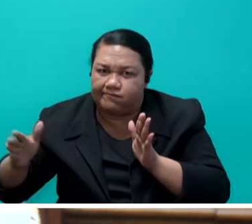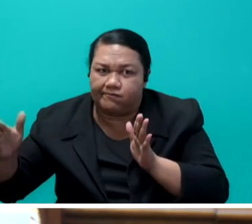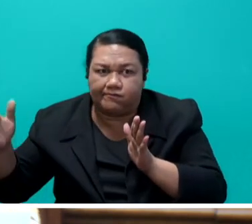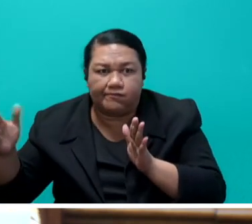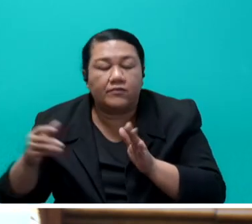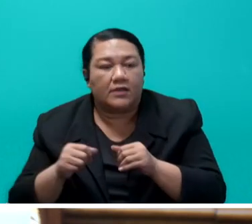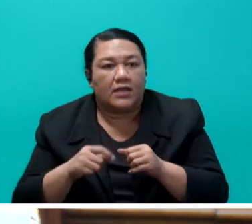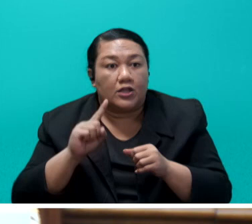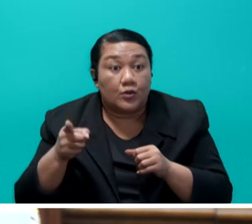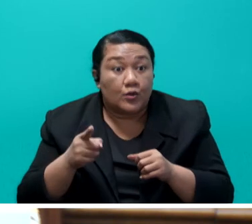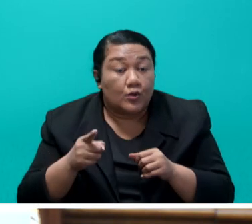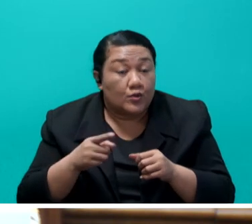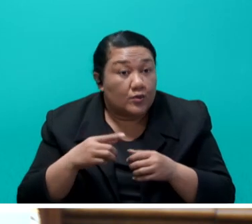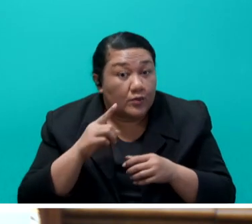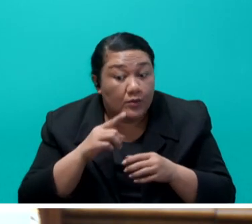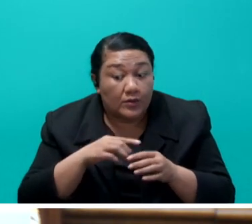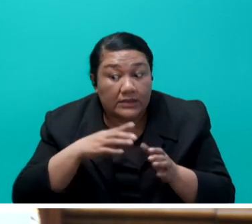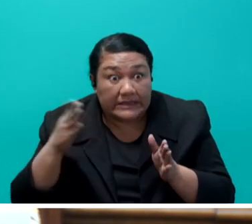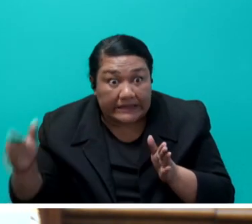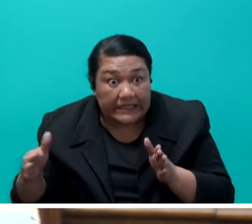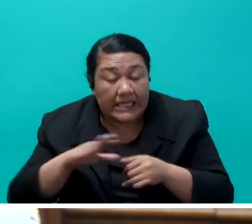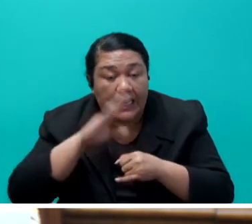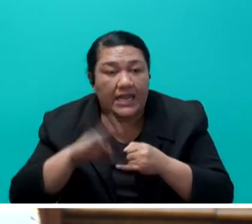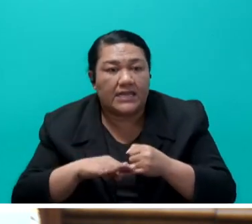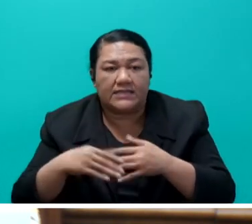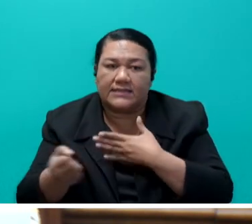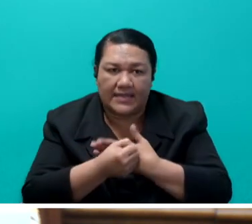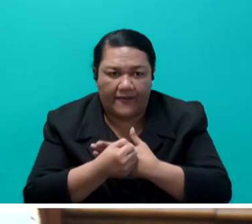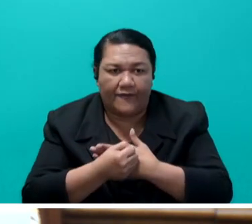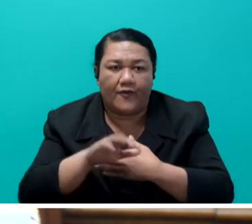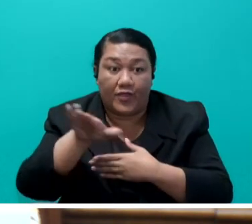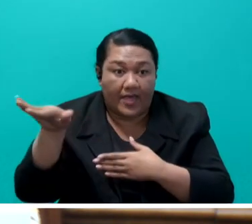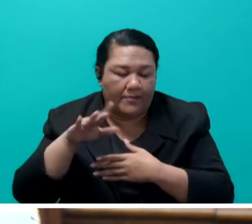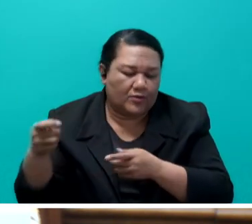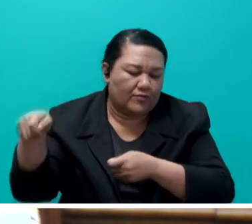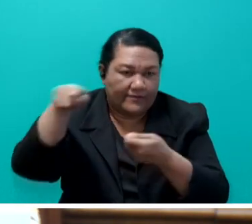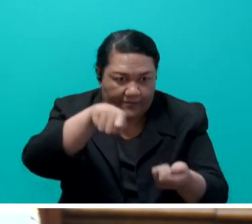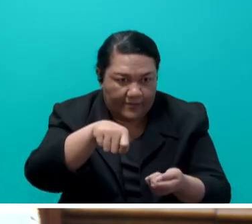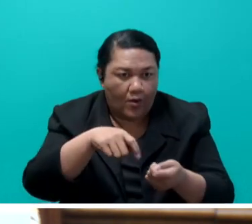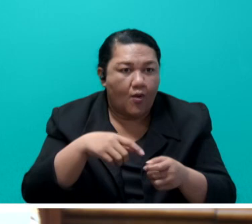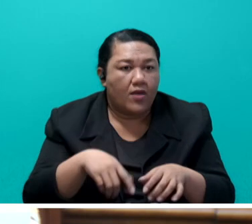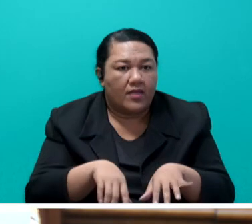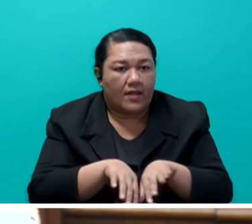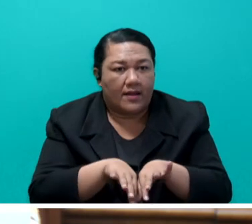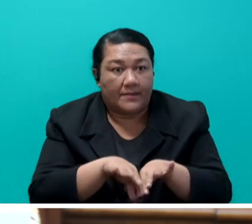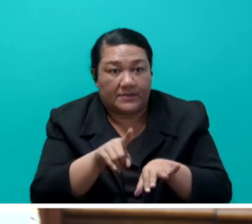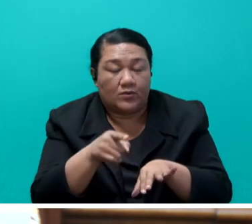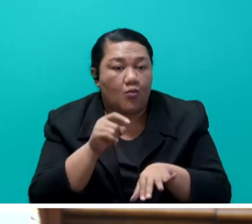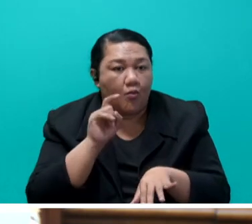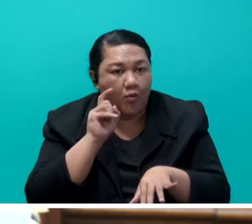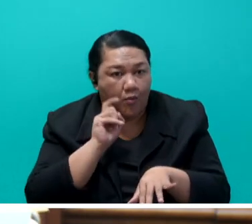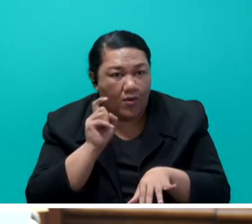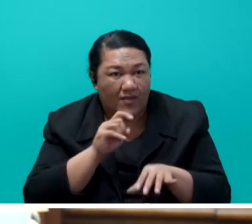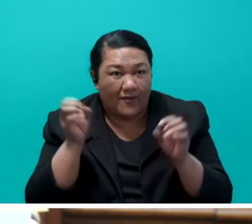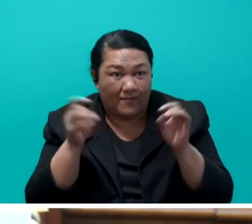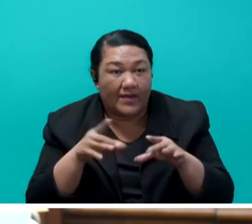water. And this they did. At the same time, Mr. Speaker, sir, we acknowledge Japan's standing as